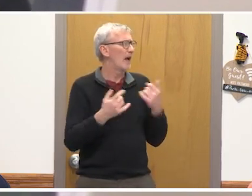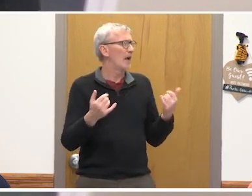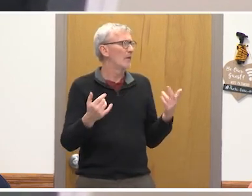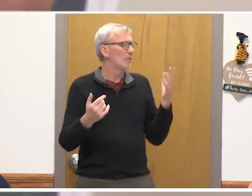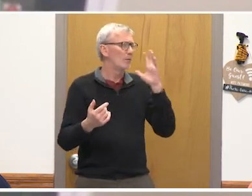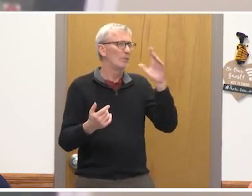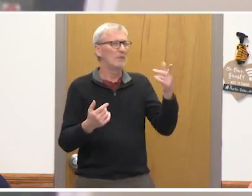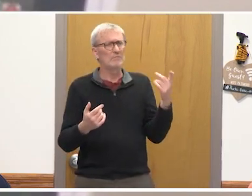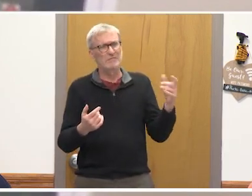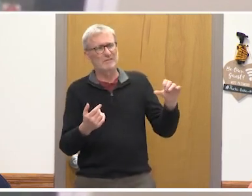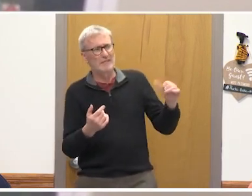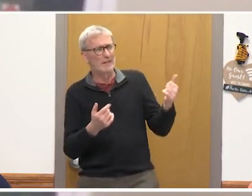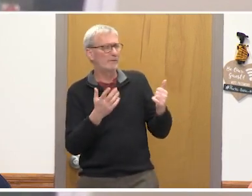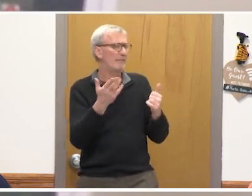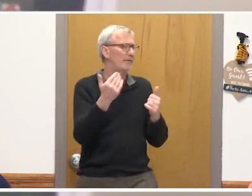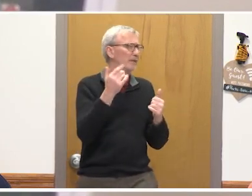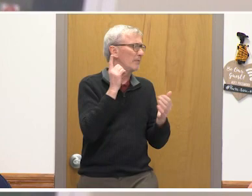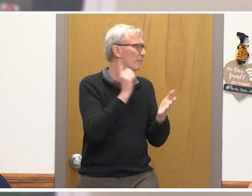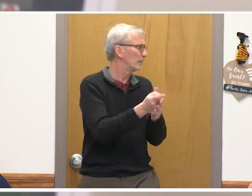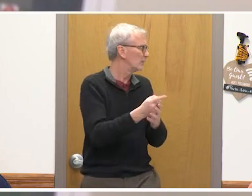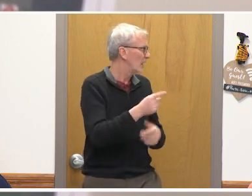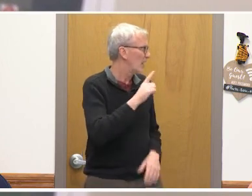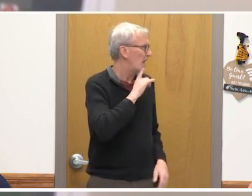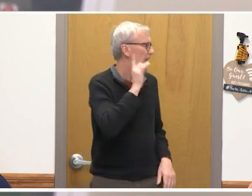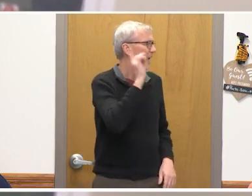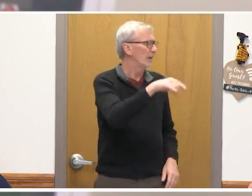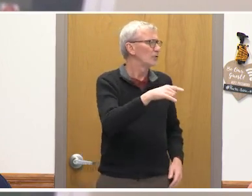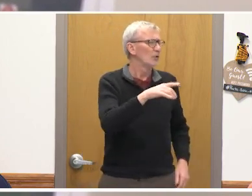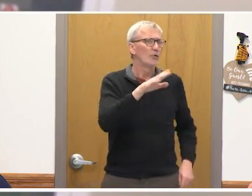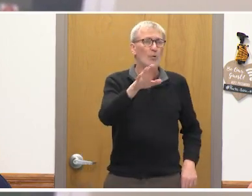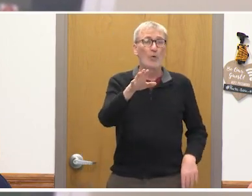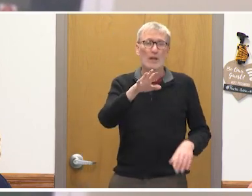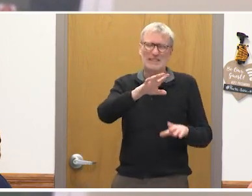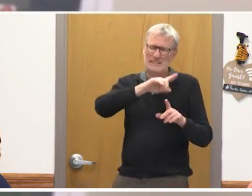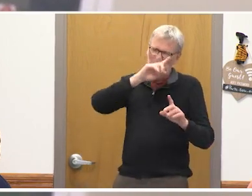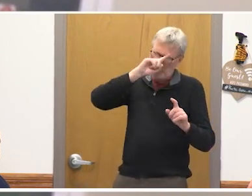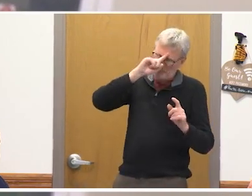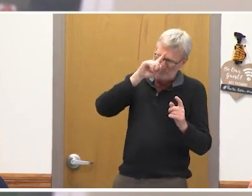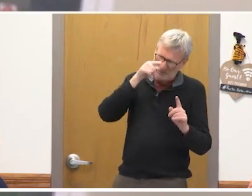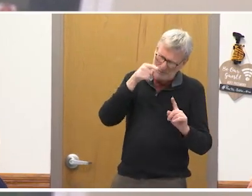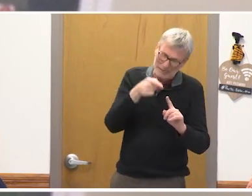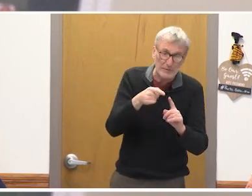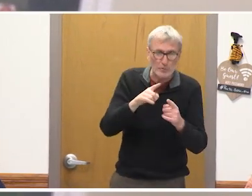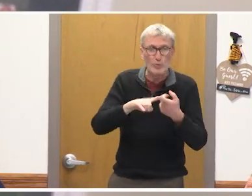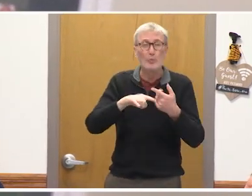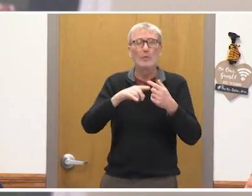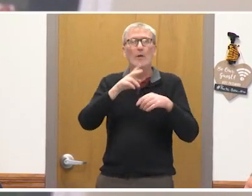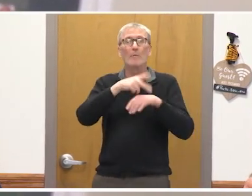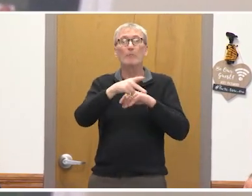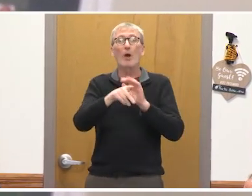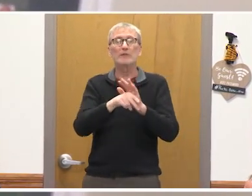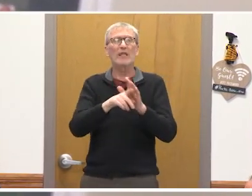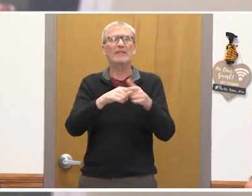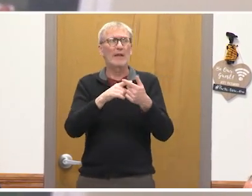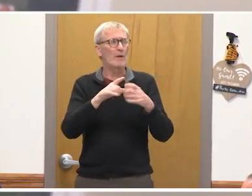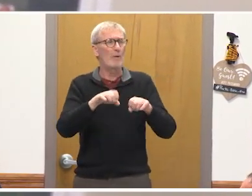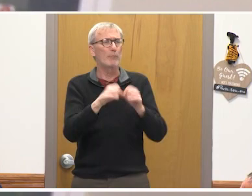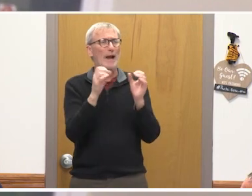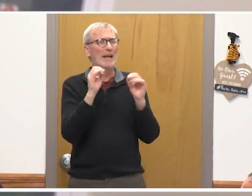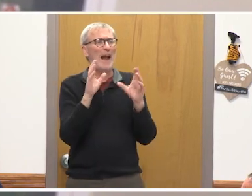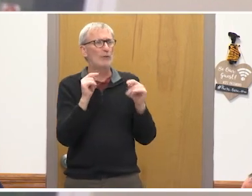take, 10, 15 minutes to answer kind of project-specific questions before we go into the breakouts